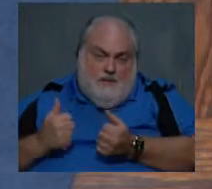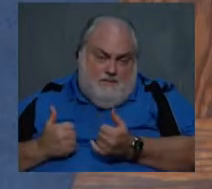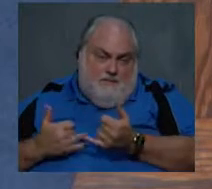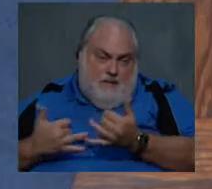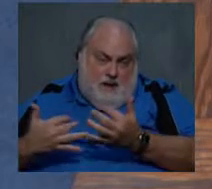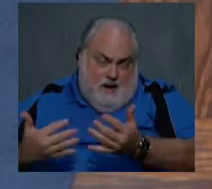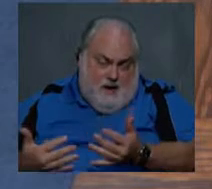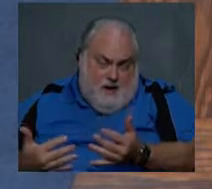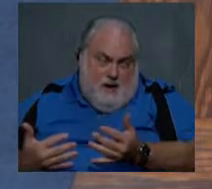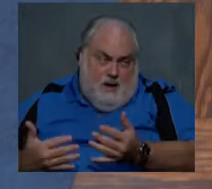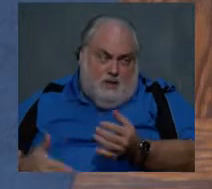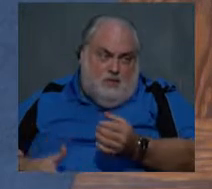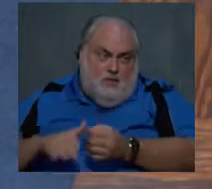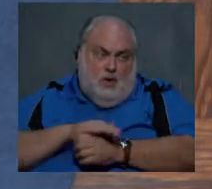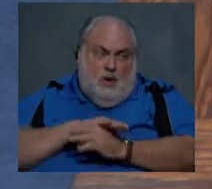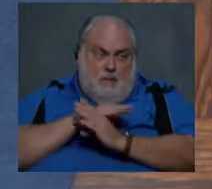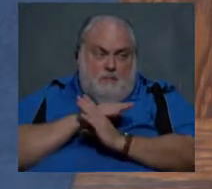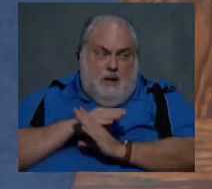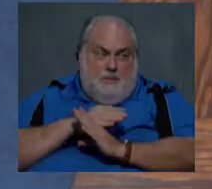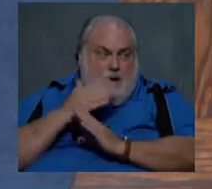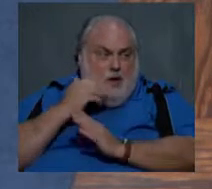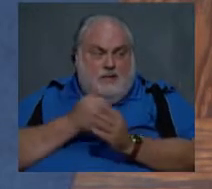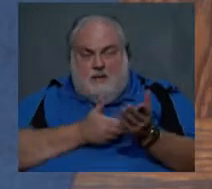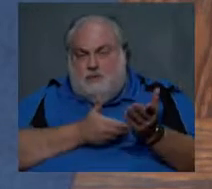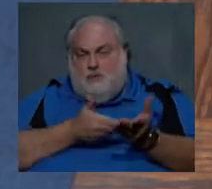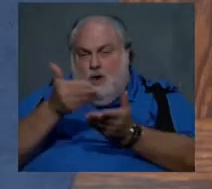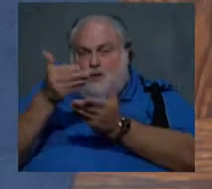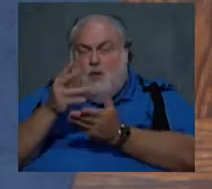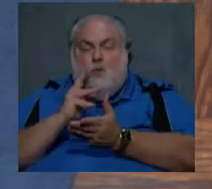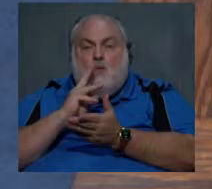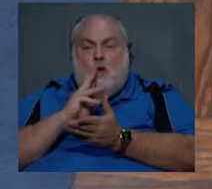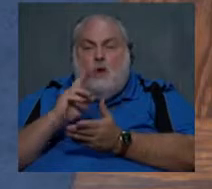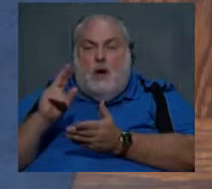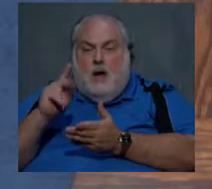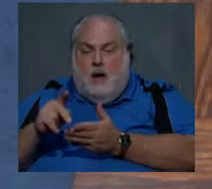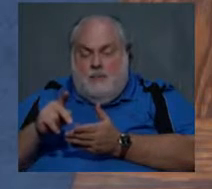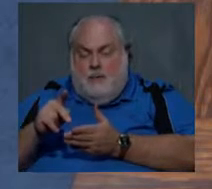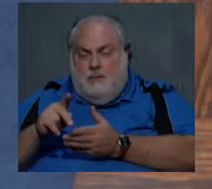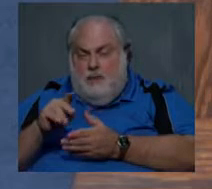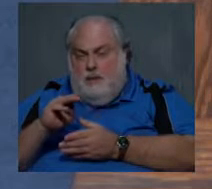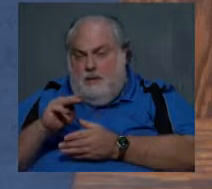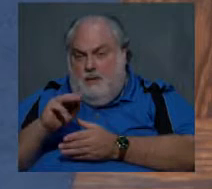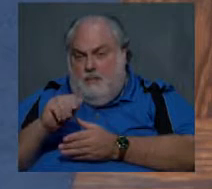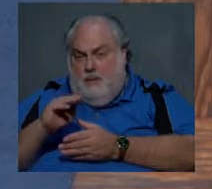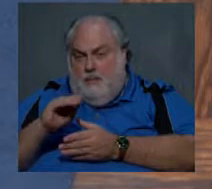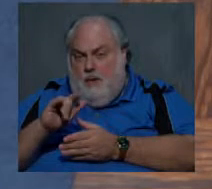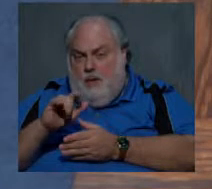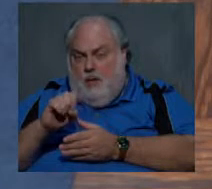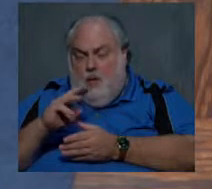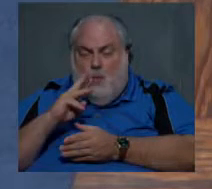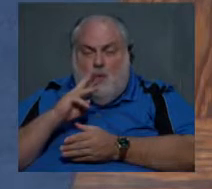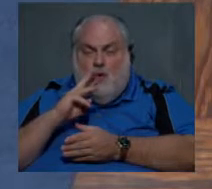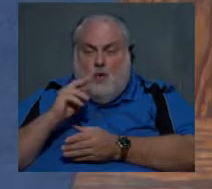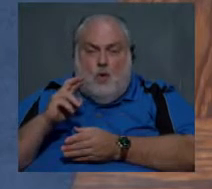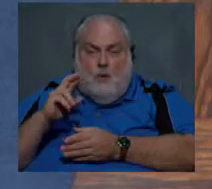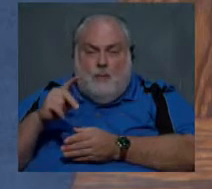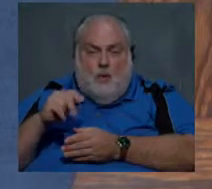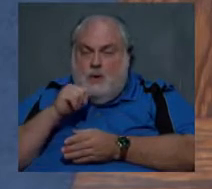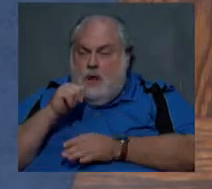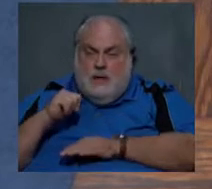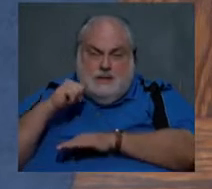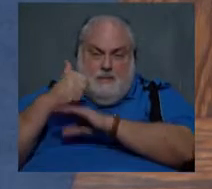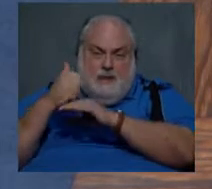was totally blocked because they had to truck water up because of the Momair Water Corporation will not put anything on the